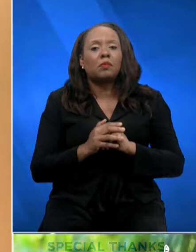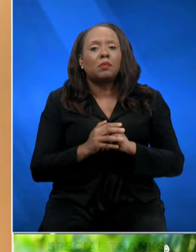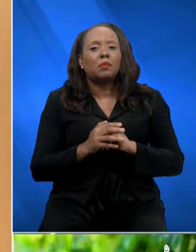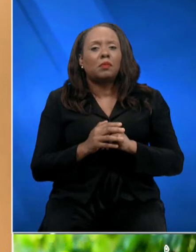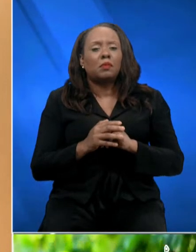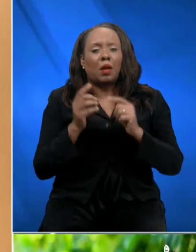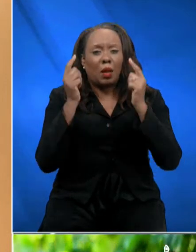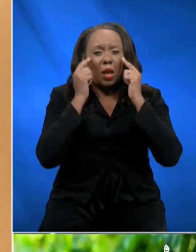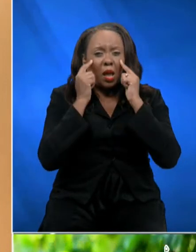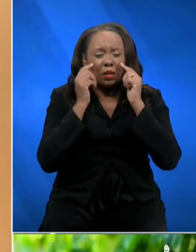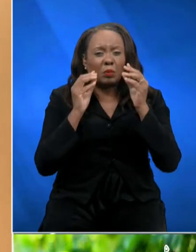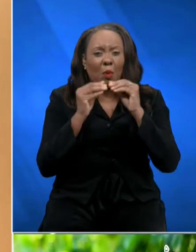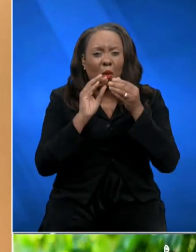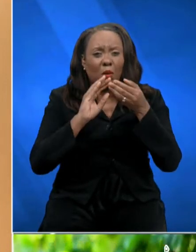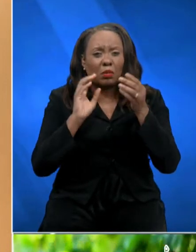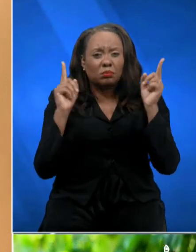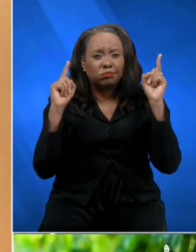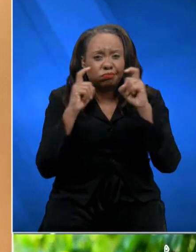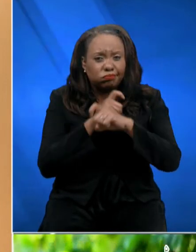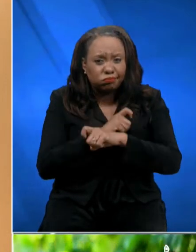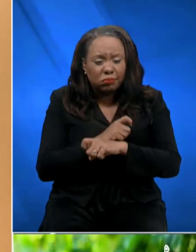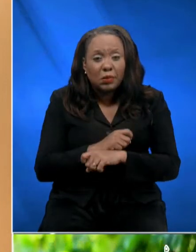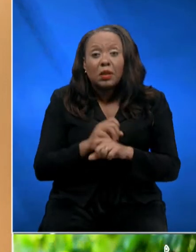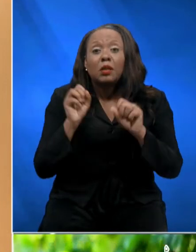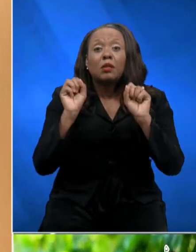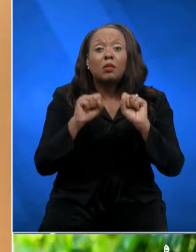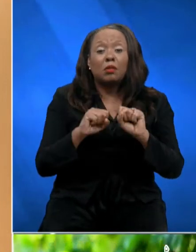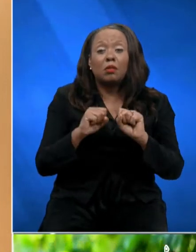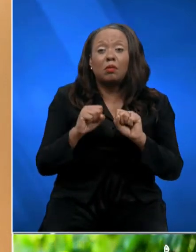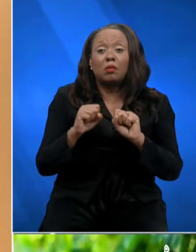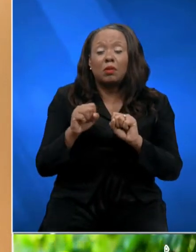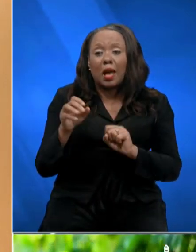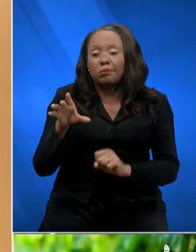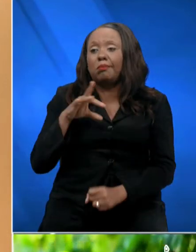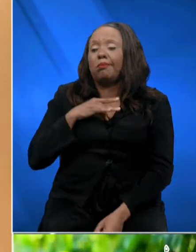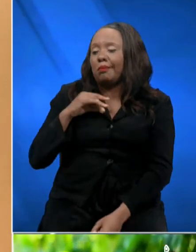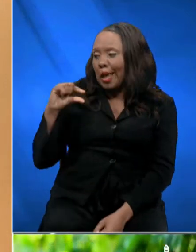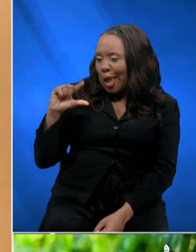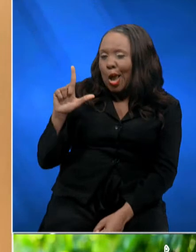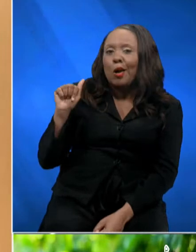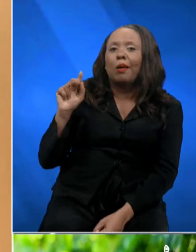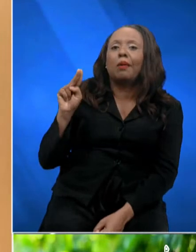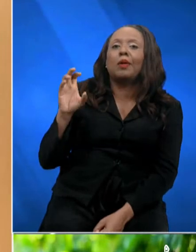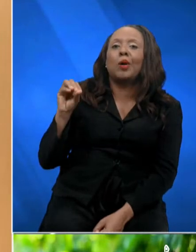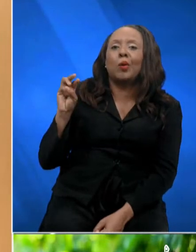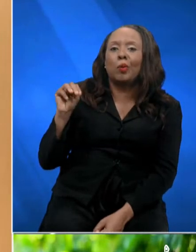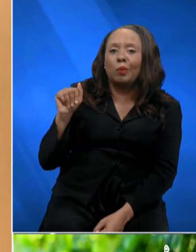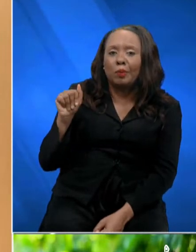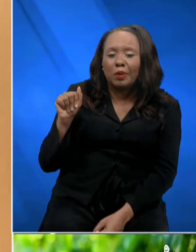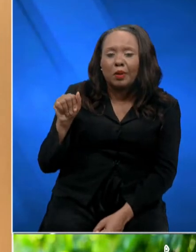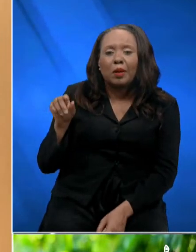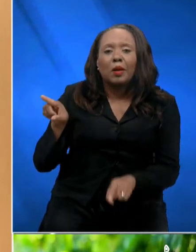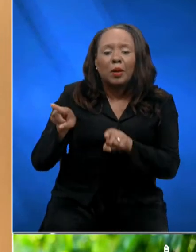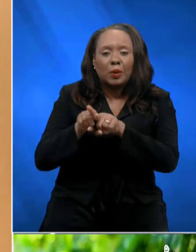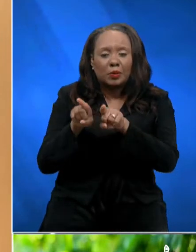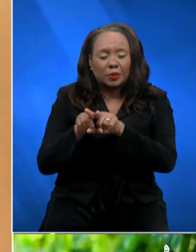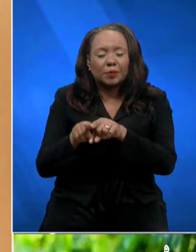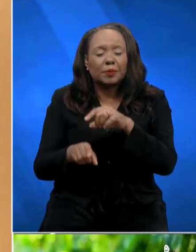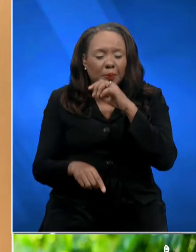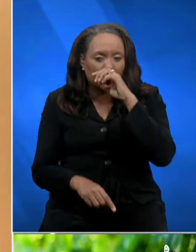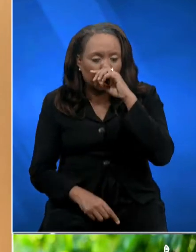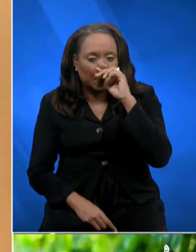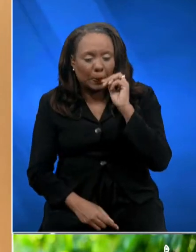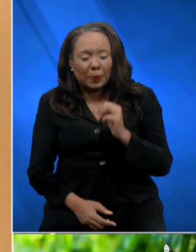then you can have glaucoma as well as diabetic eye disease concurrently. So, are